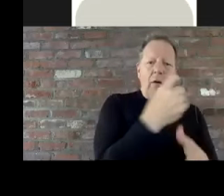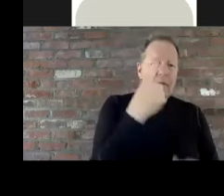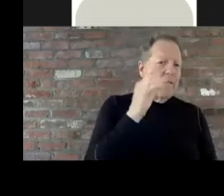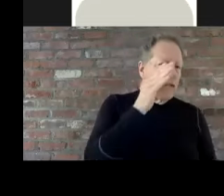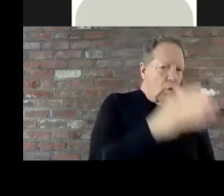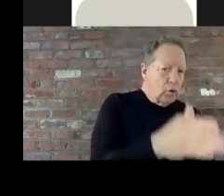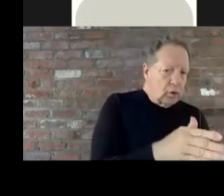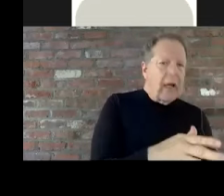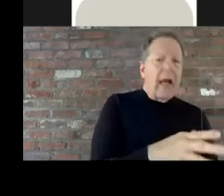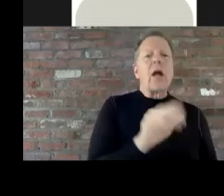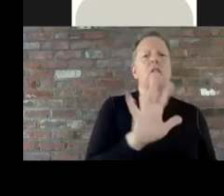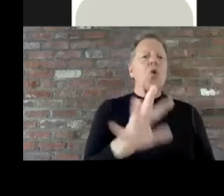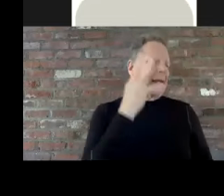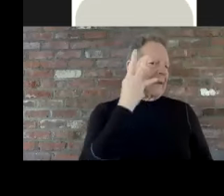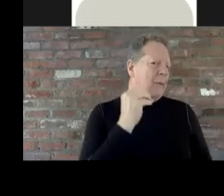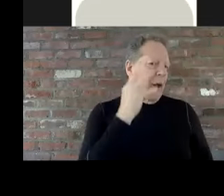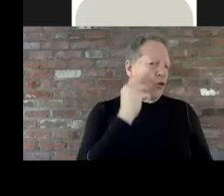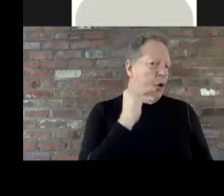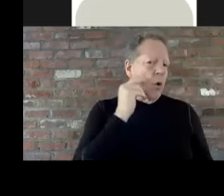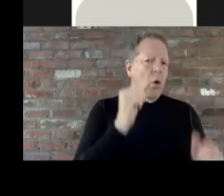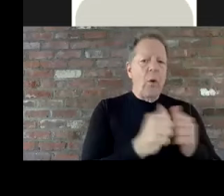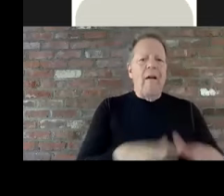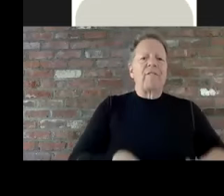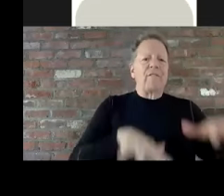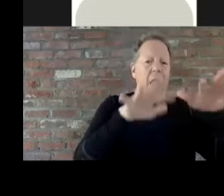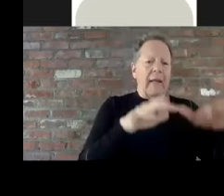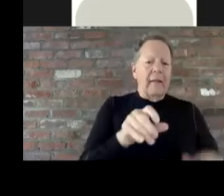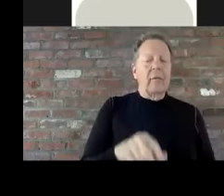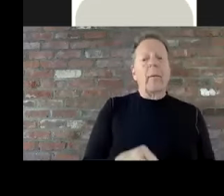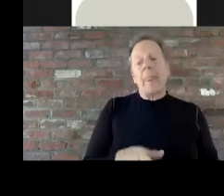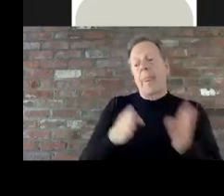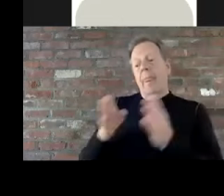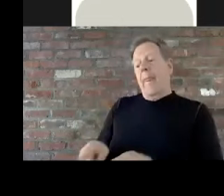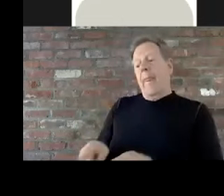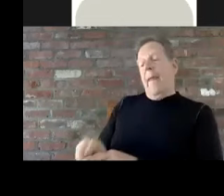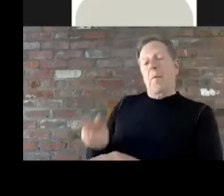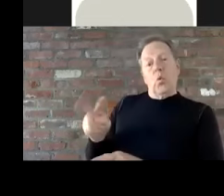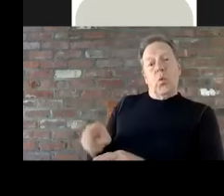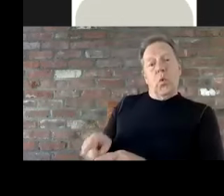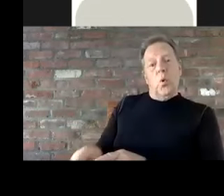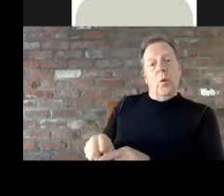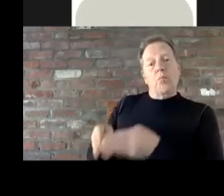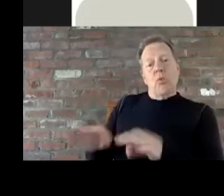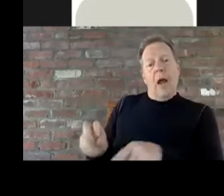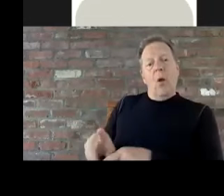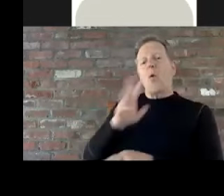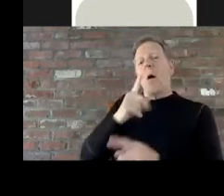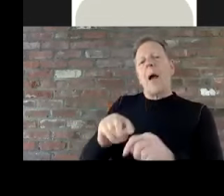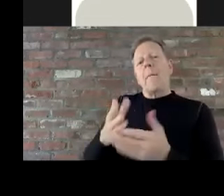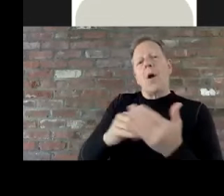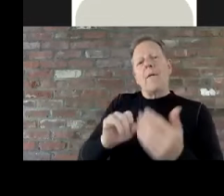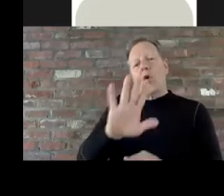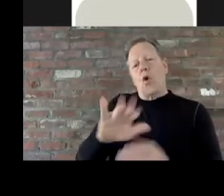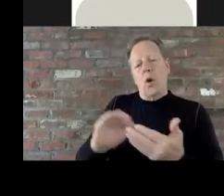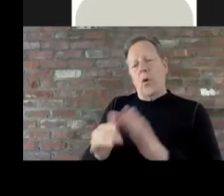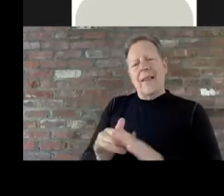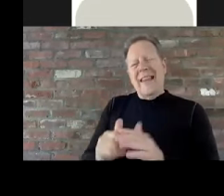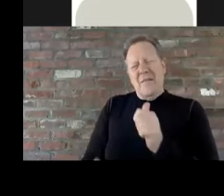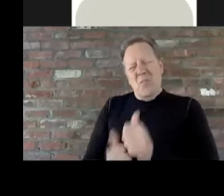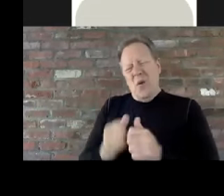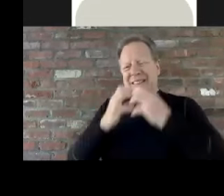and your experiences with flooding. Exercise 2 will talk about parts of your community that matter most